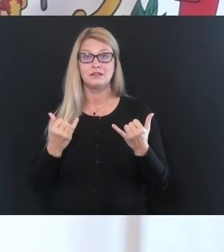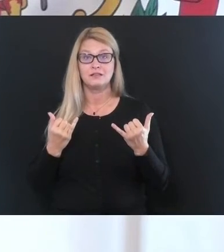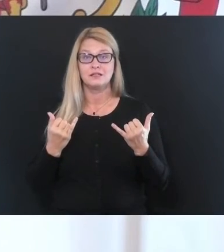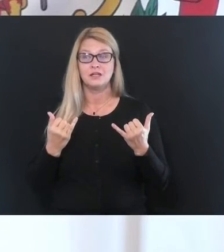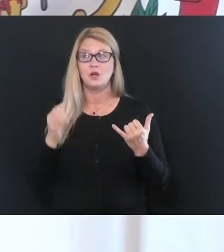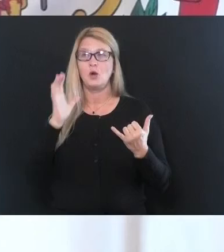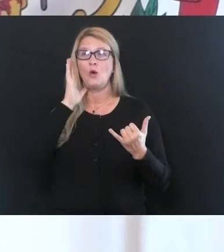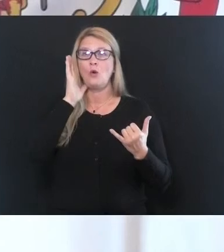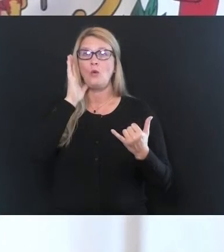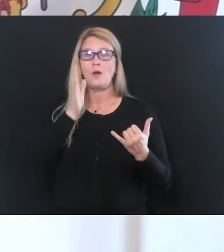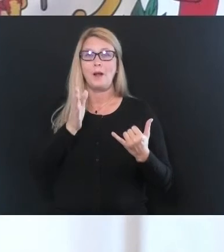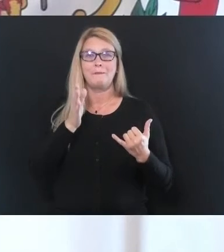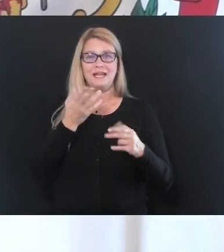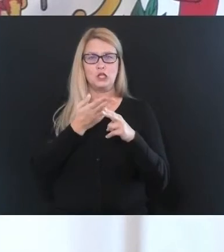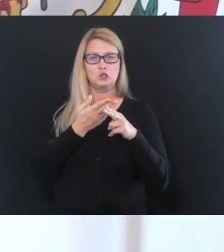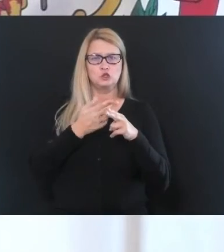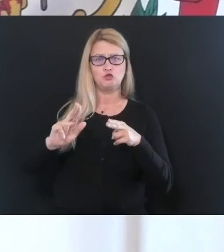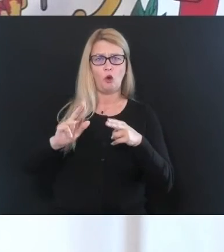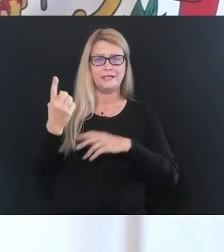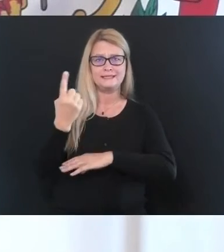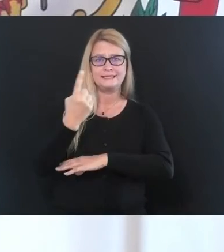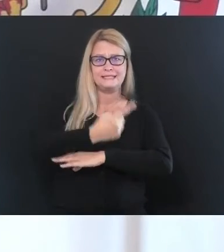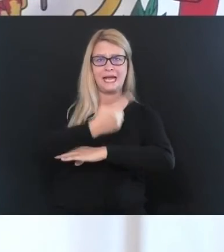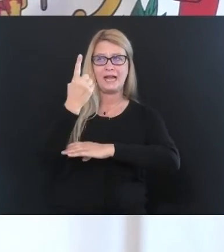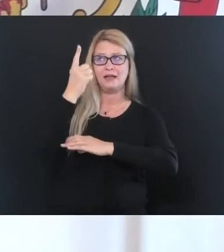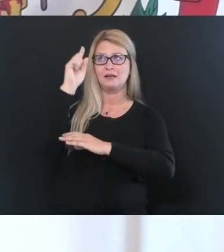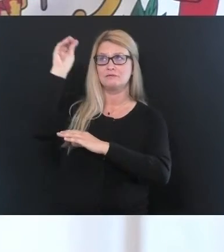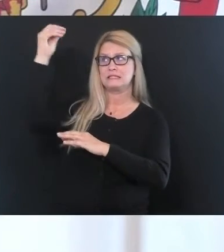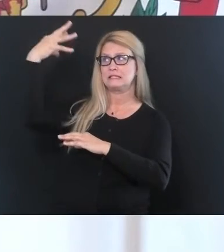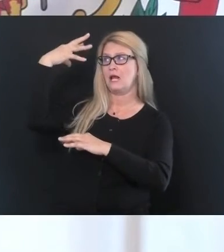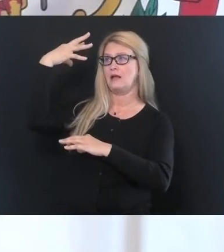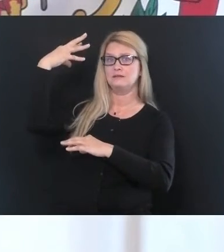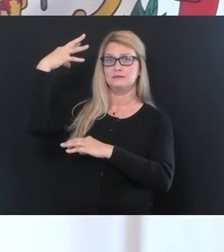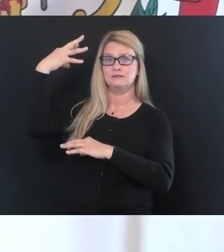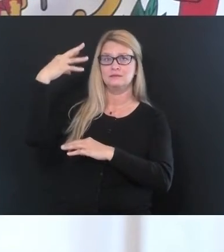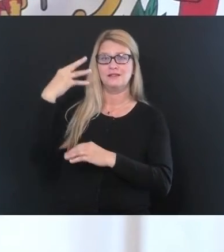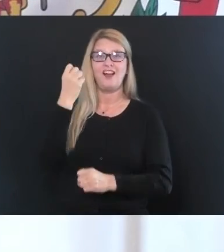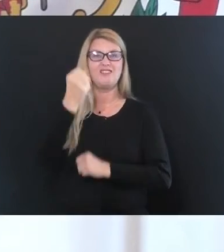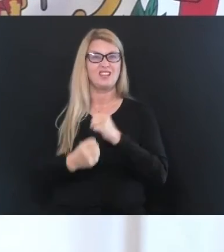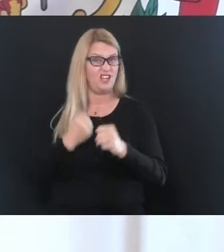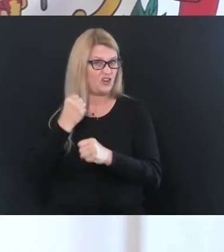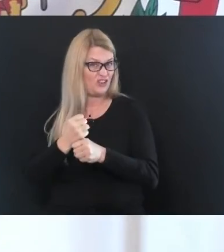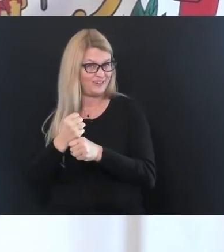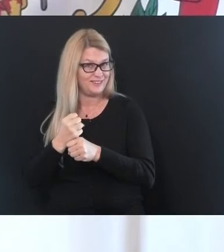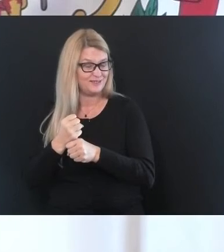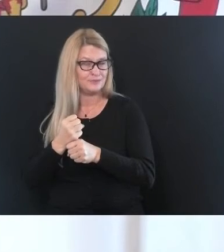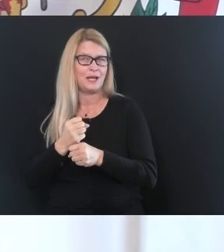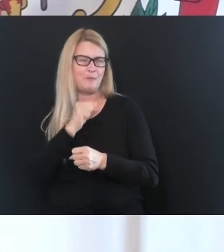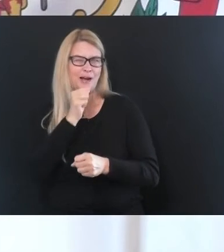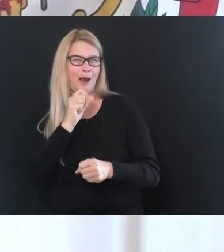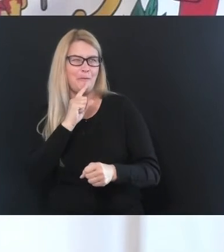shortest sunlight day that we have of the year, or yesterday. I'm not positive of that as well, but